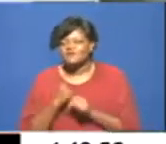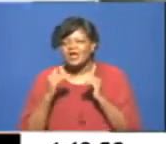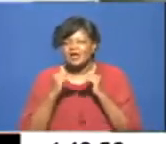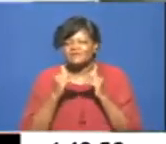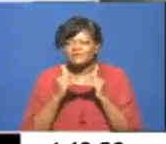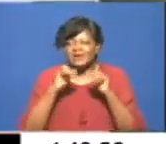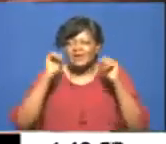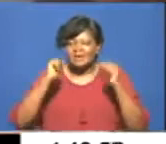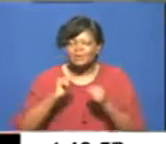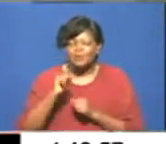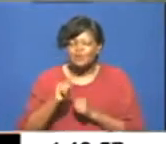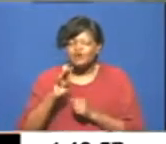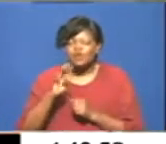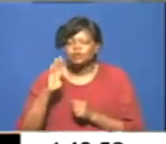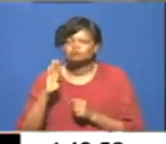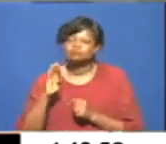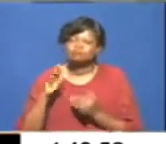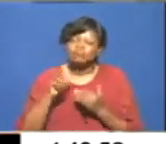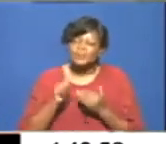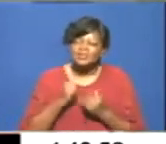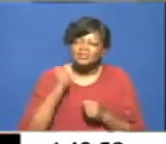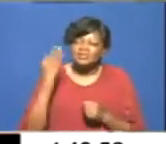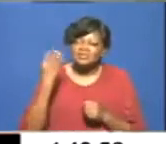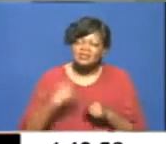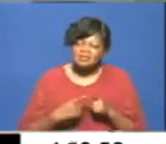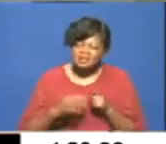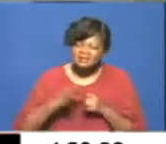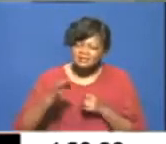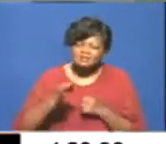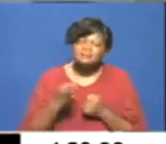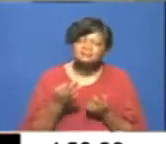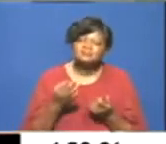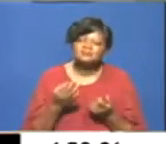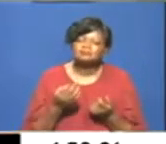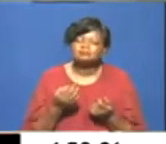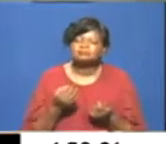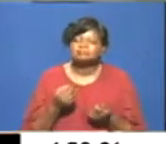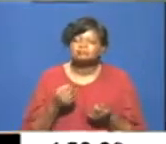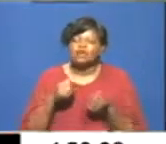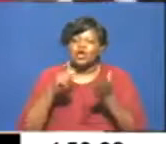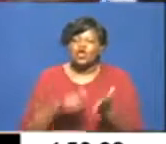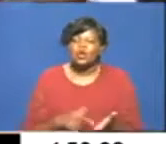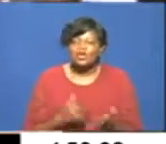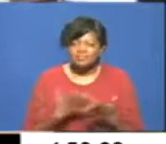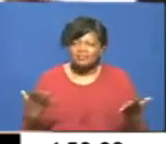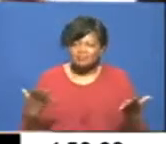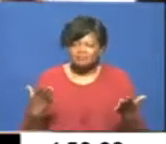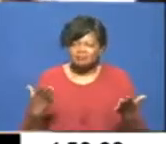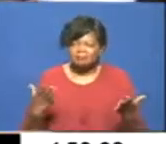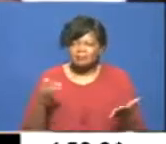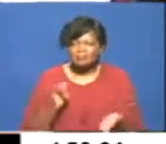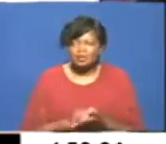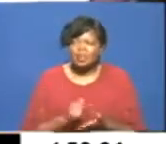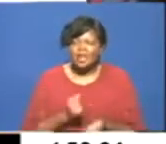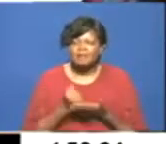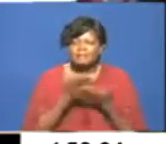on a $1.4 billion, three-year extended credit facility, which could bring the heavily indebted country one step closer to a